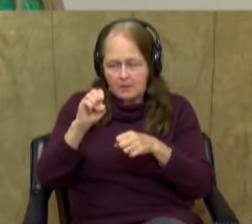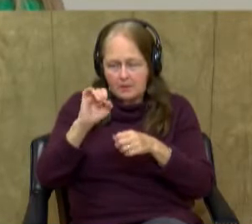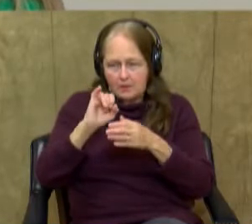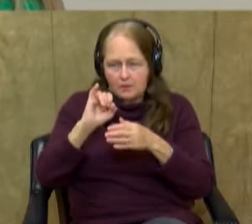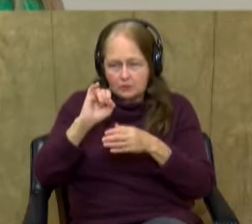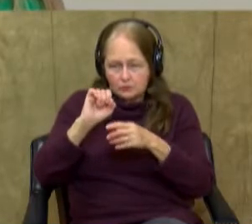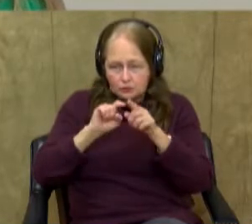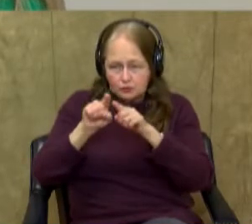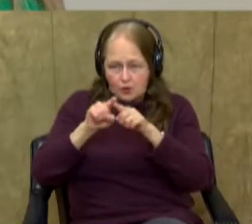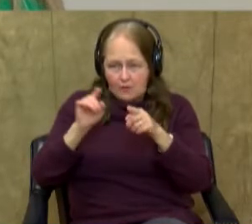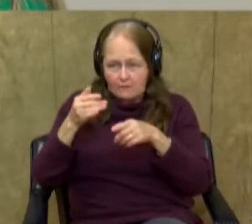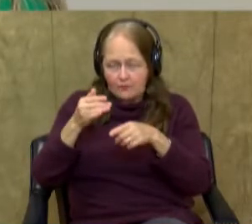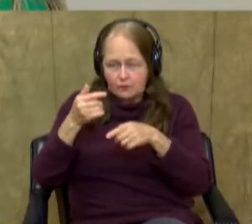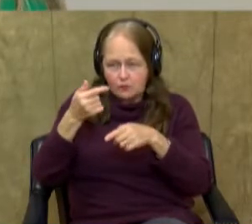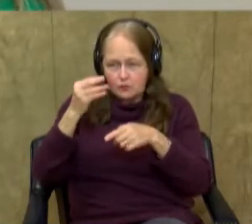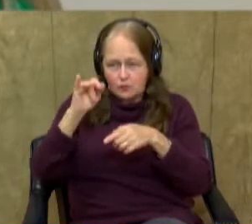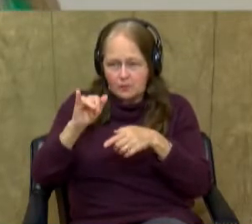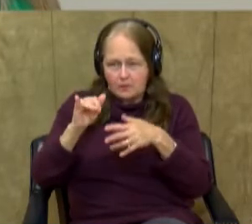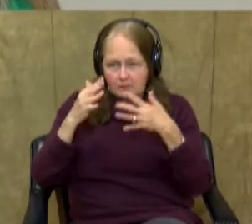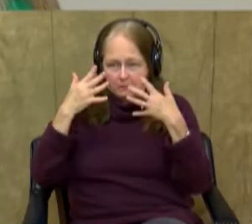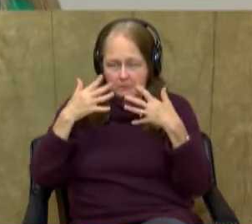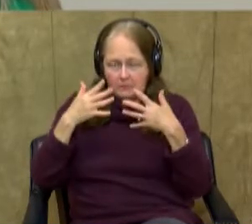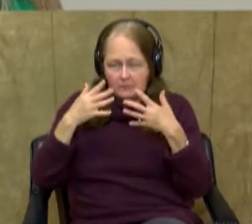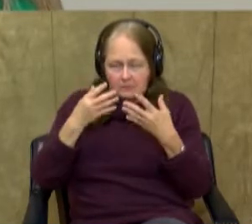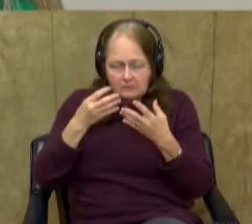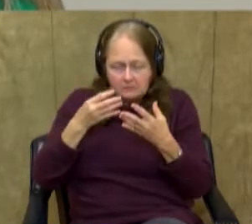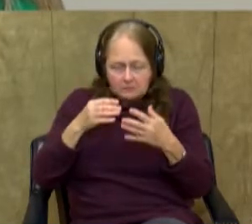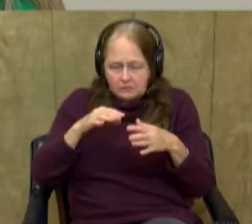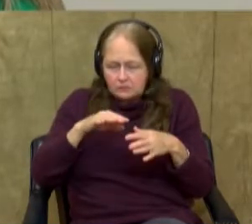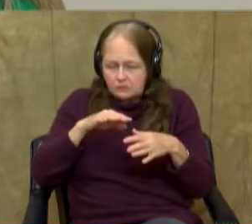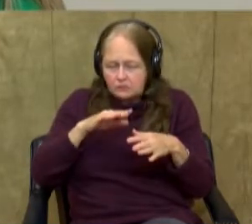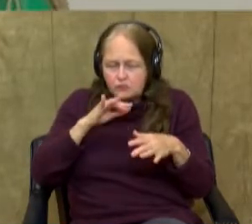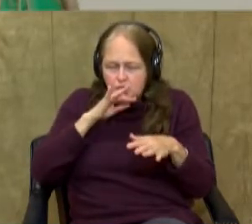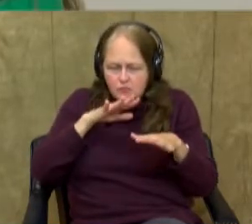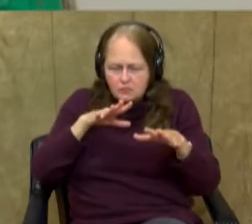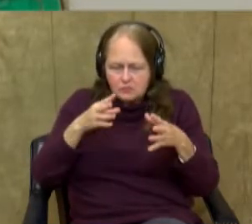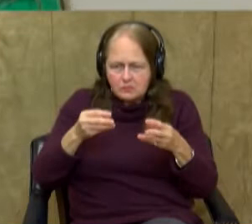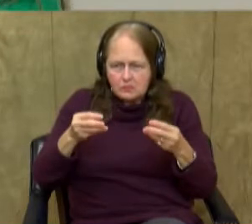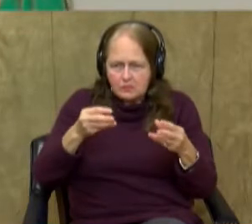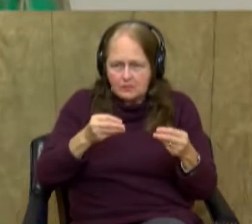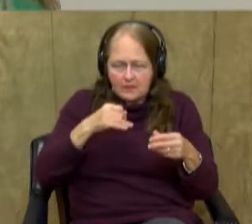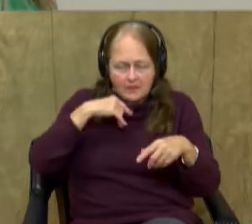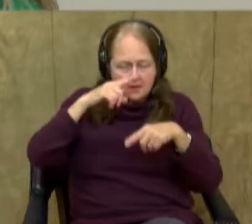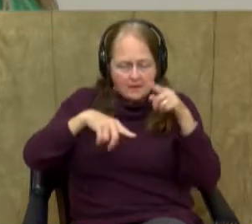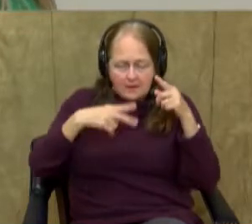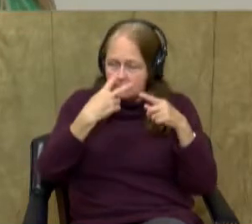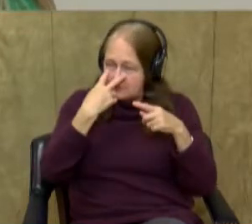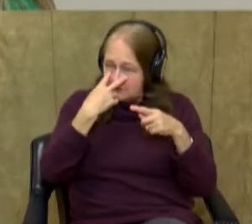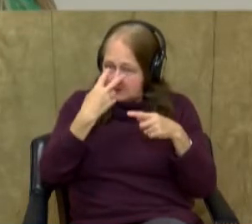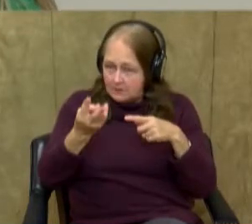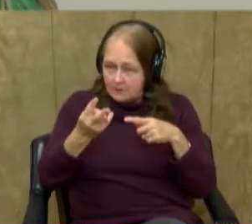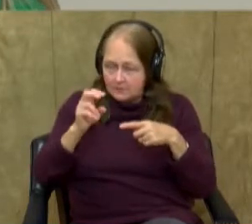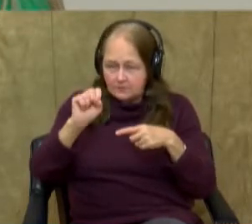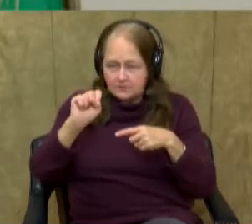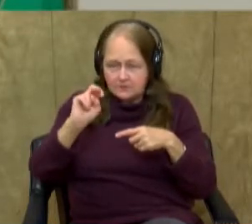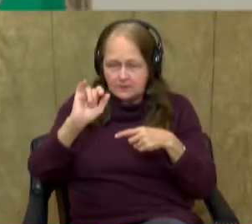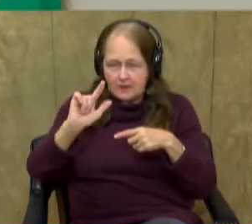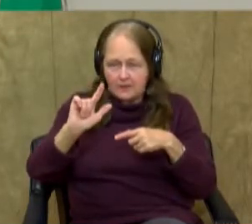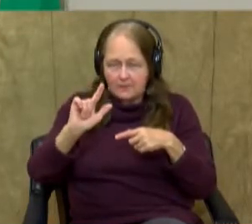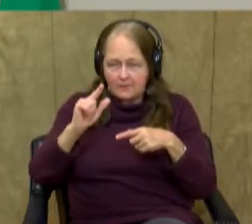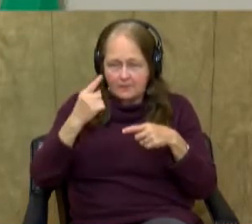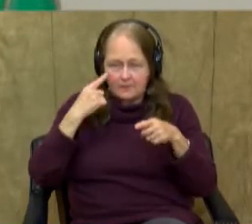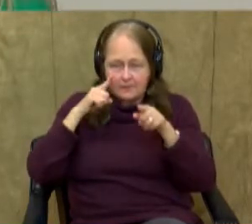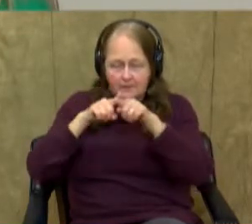whispered the starfish. "How murky it is," complained the coral. "I can't see," said the snail. "It's